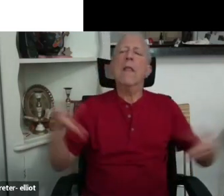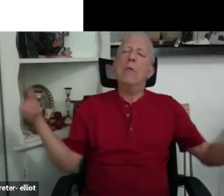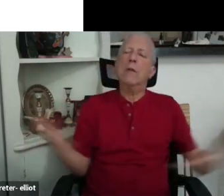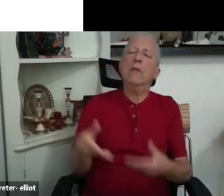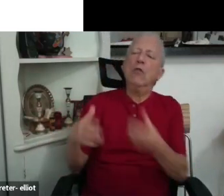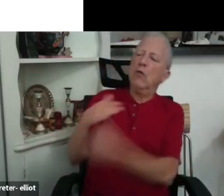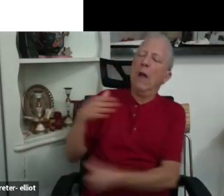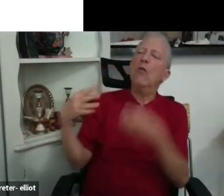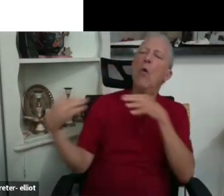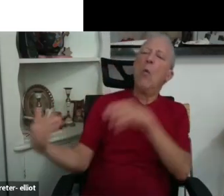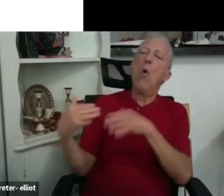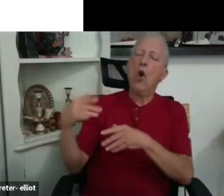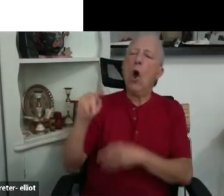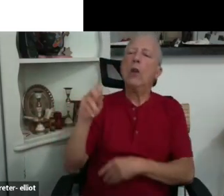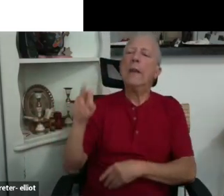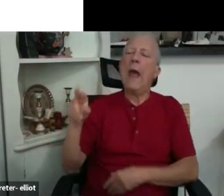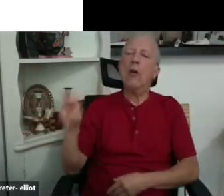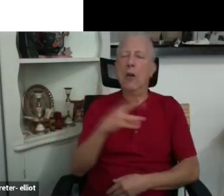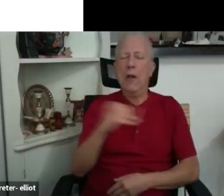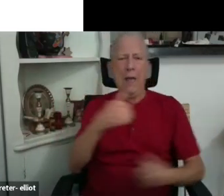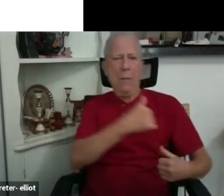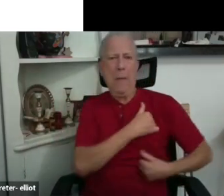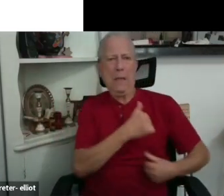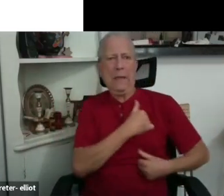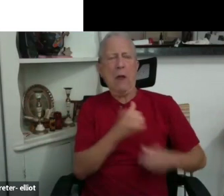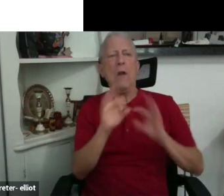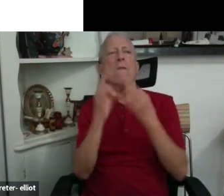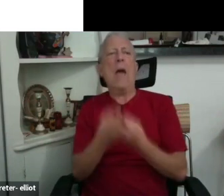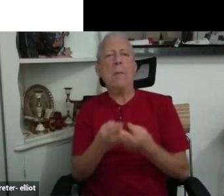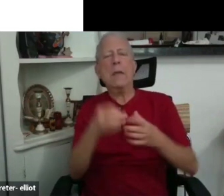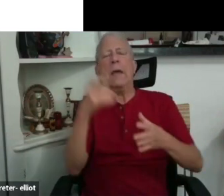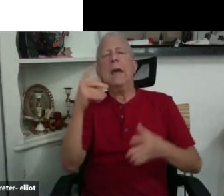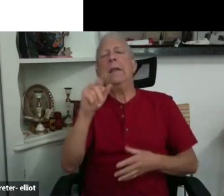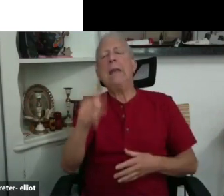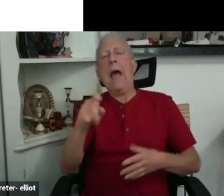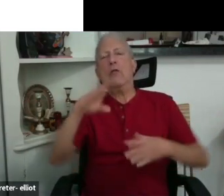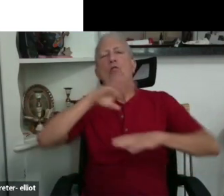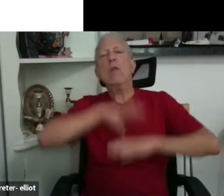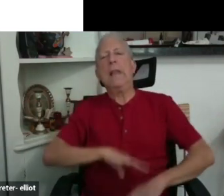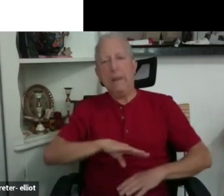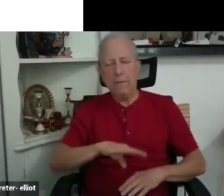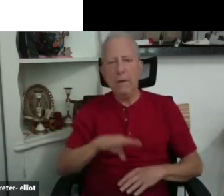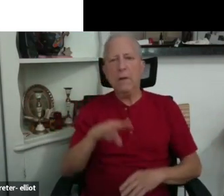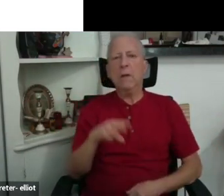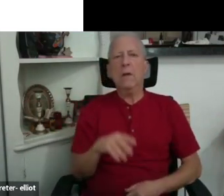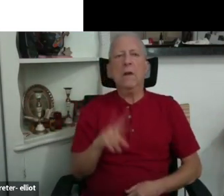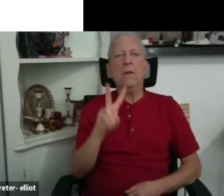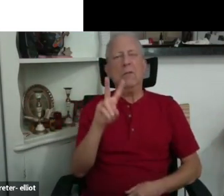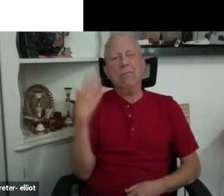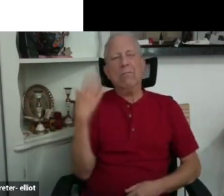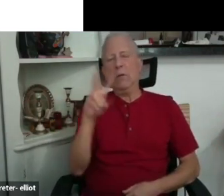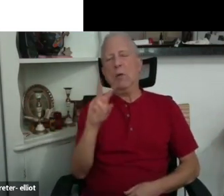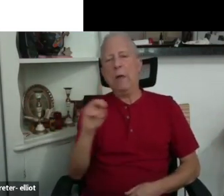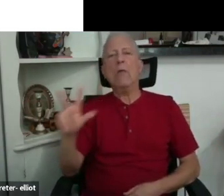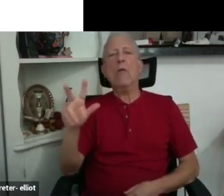Terror in the Military Family Tax Relief Act of 2003. And so there's basically 7 sections of it that